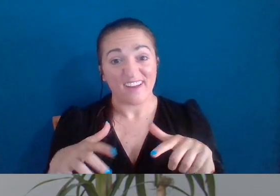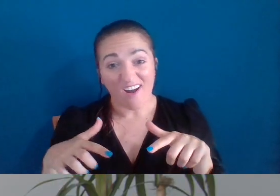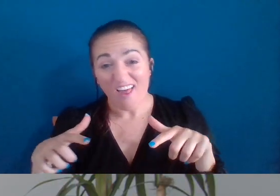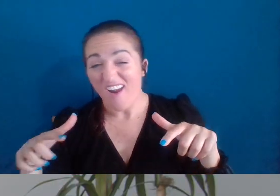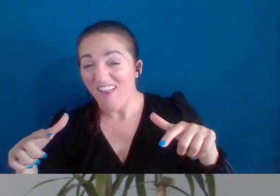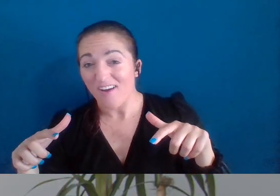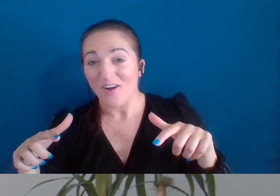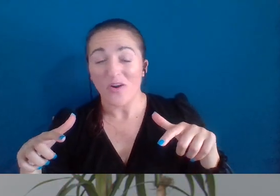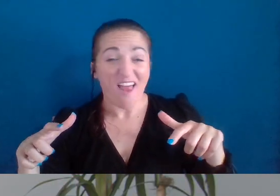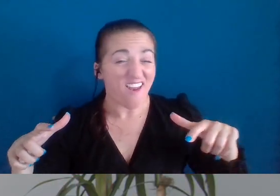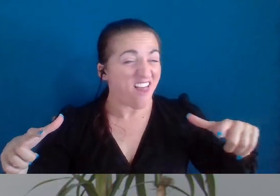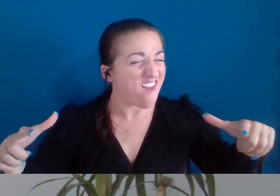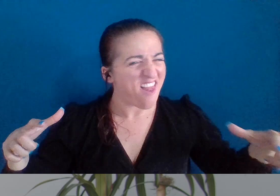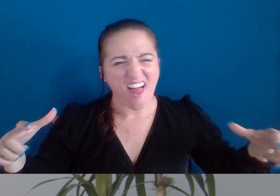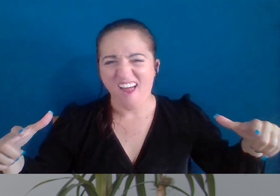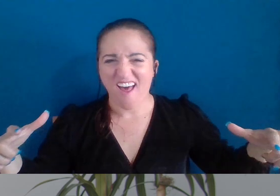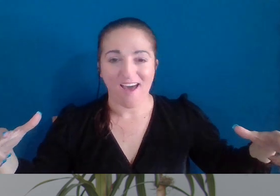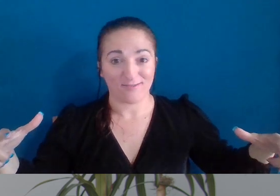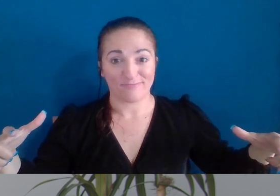like this.